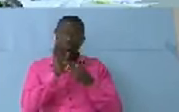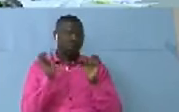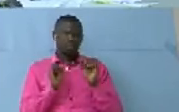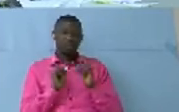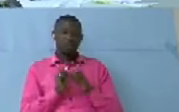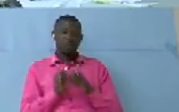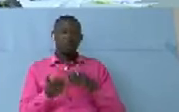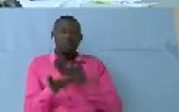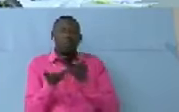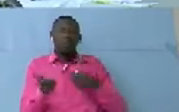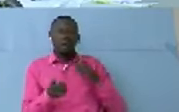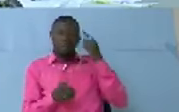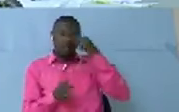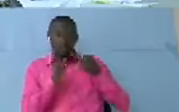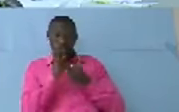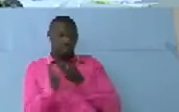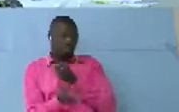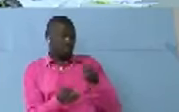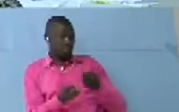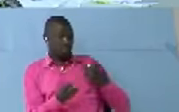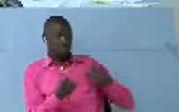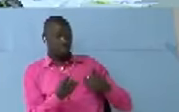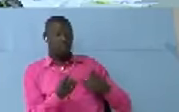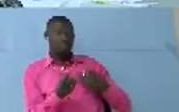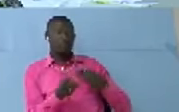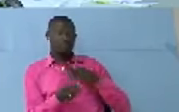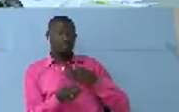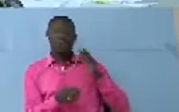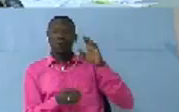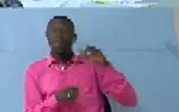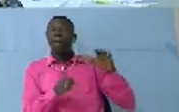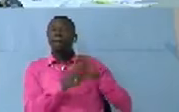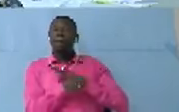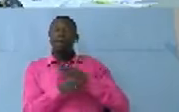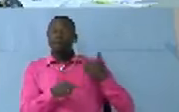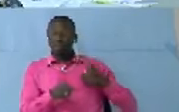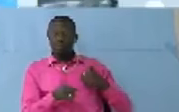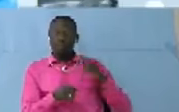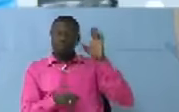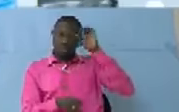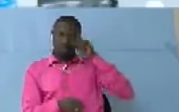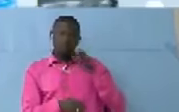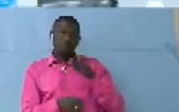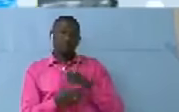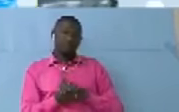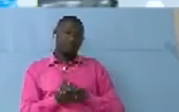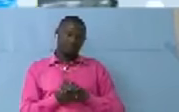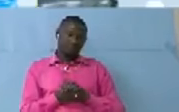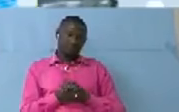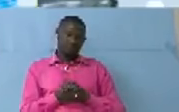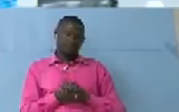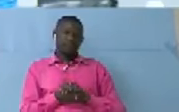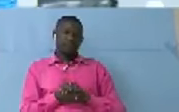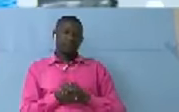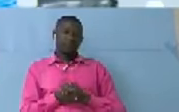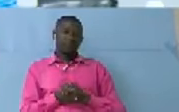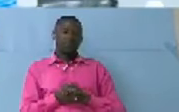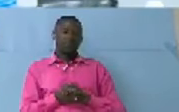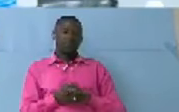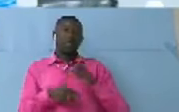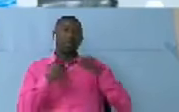because they were public figures. Proceed, please. Okay, gentlemen. So after in Samba, you not going to